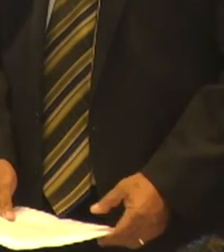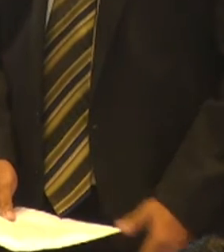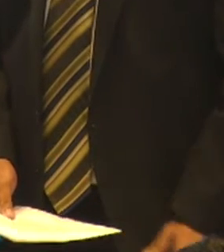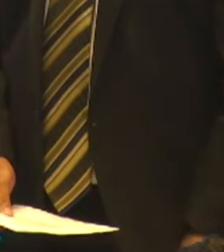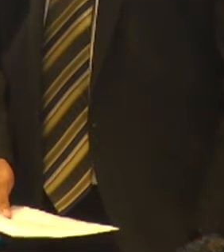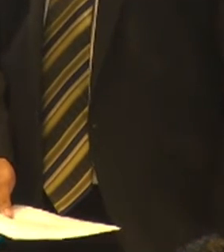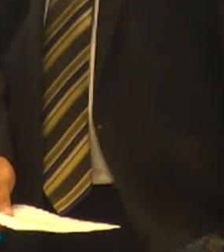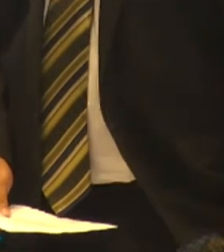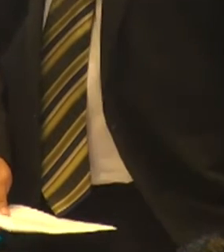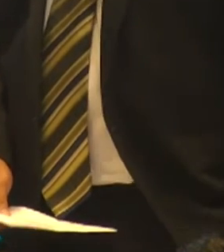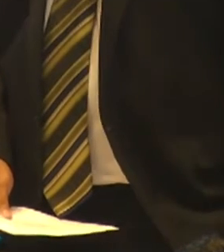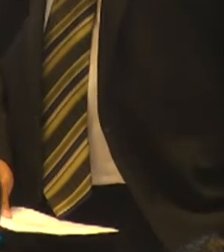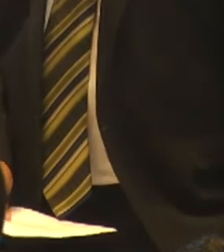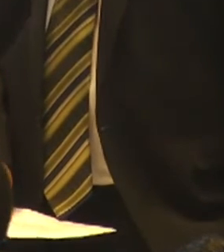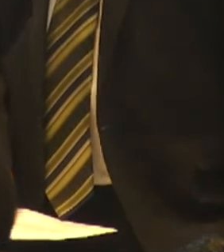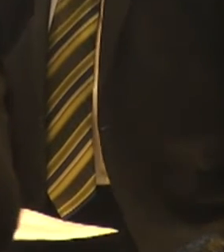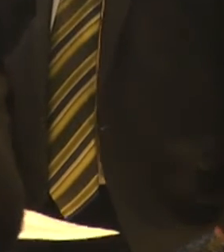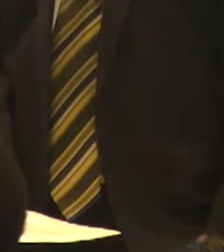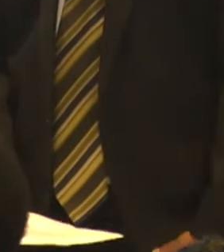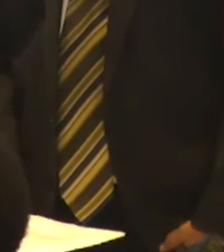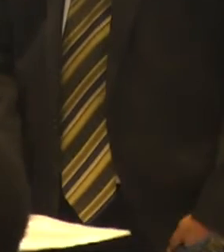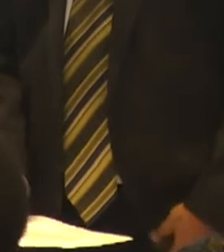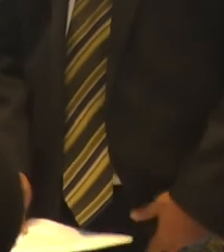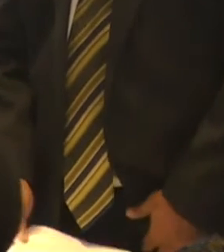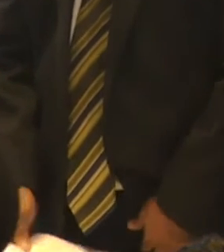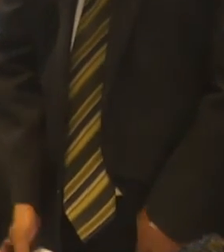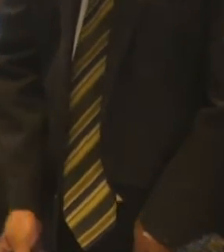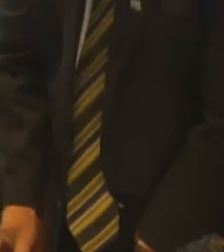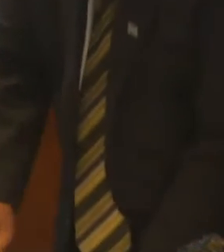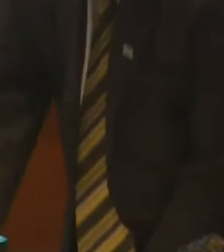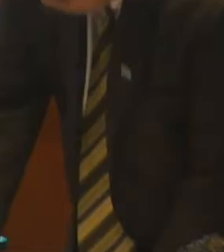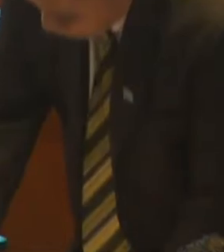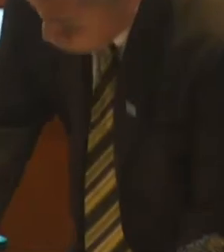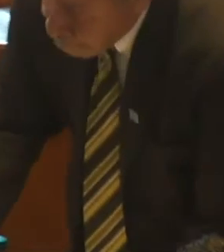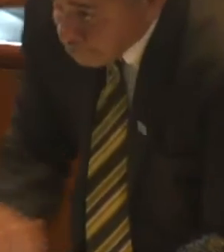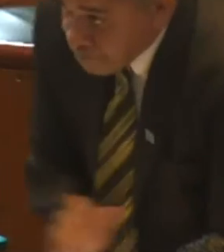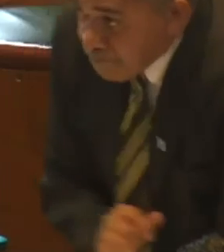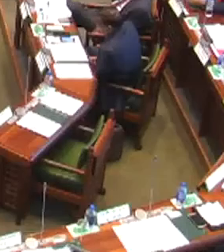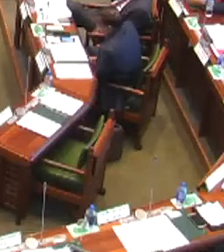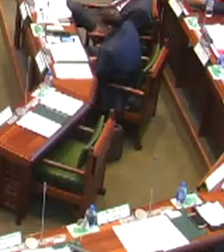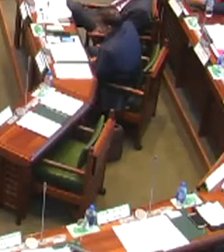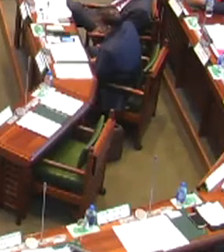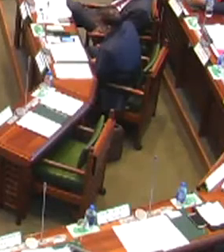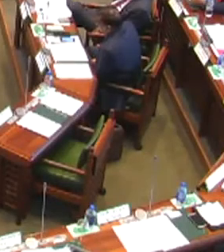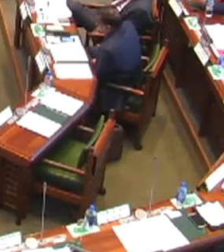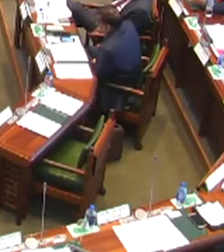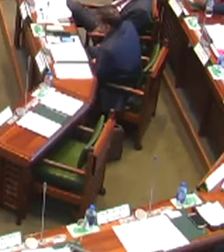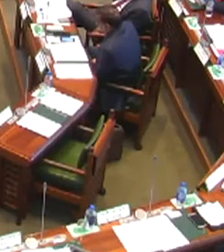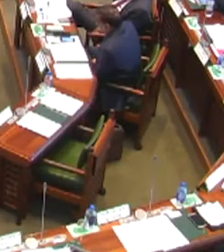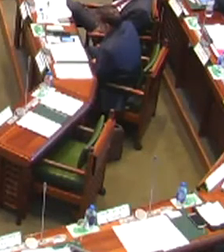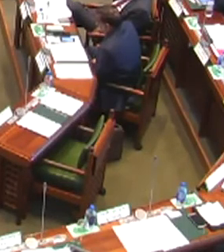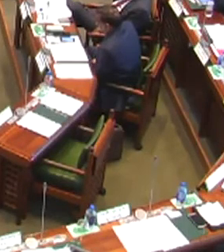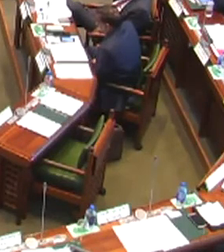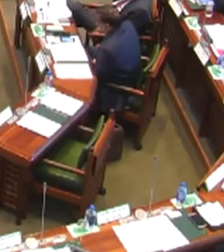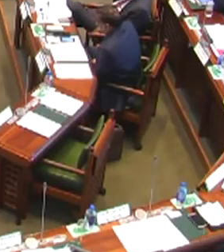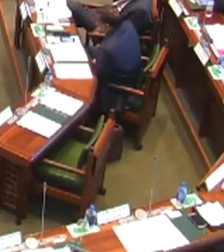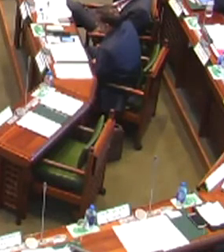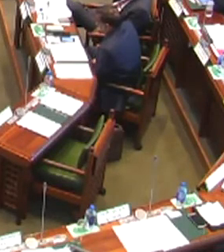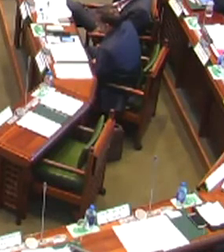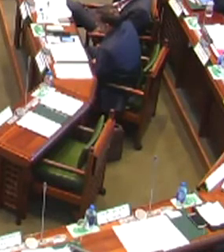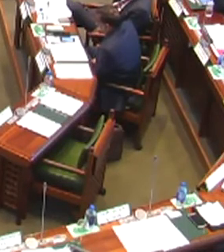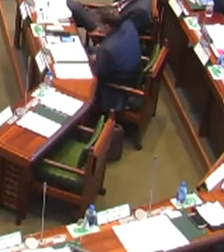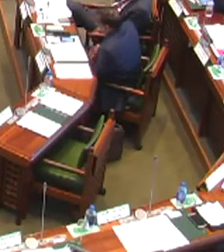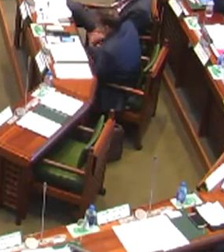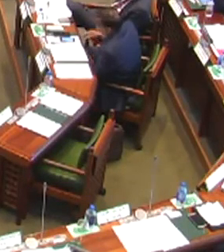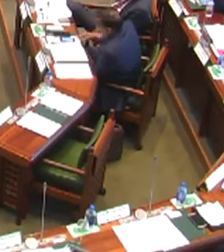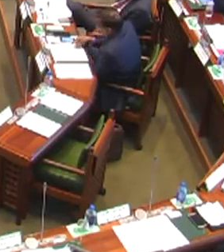we gain access to climate finance? Thank you, Madam Speaker. Thank you. The Honourable Attorney General, Minister for Economy, Public Enterprises, Civil